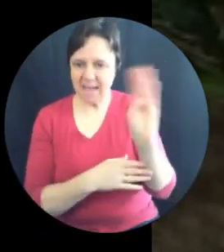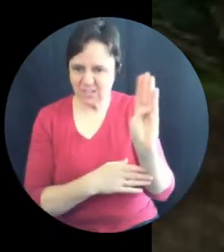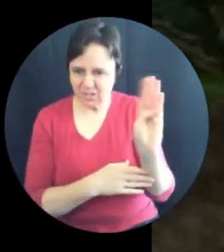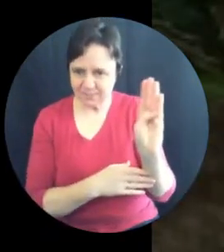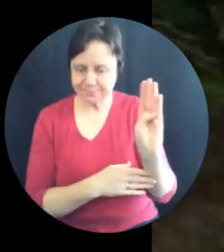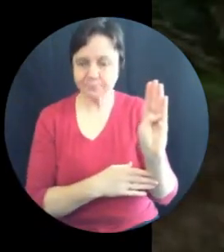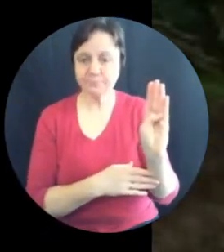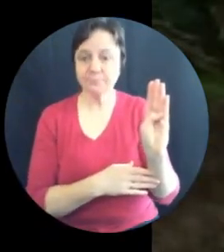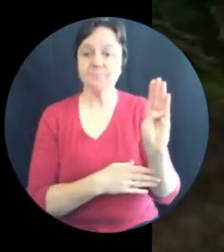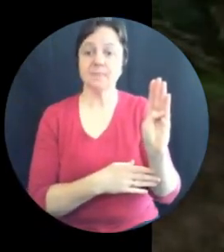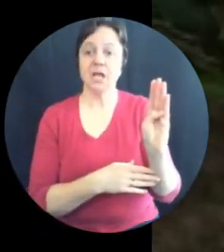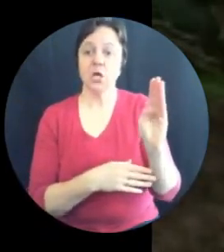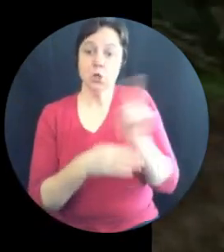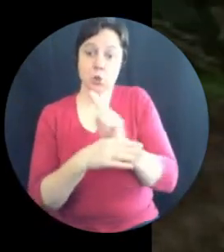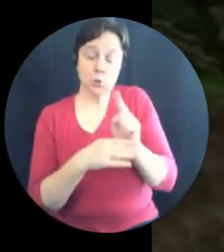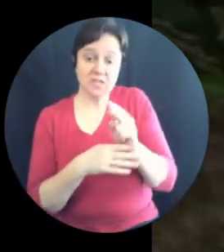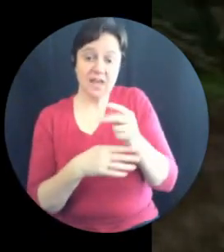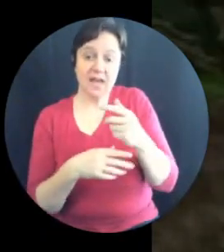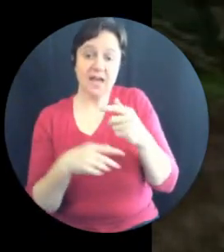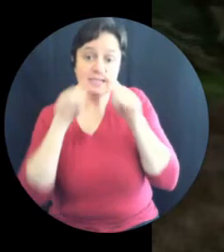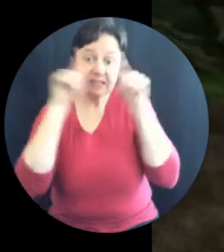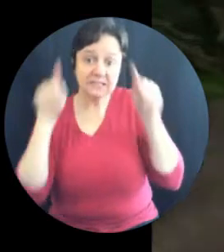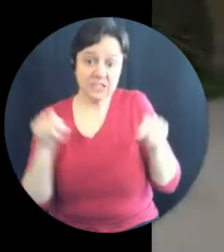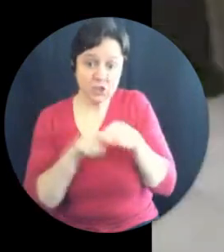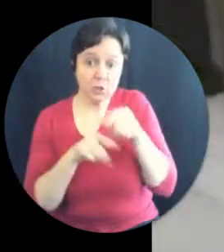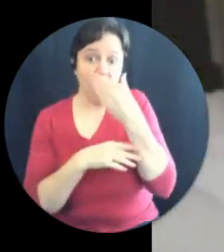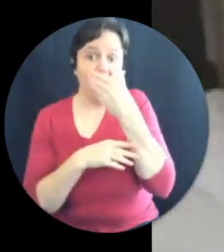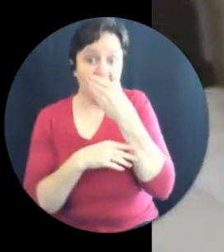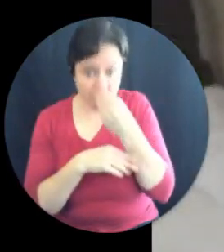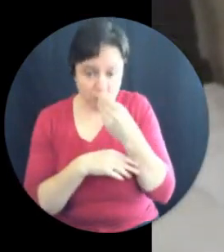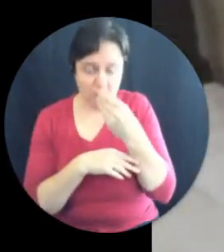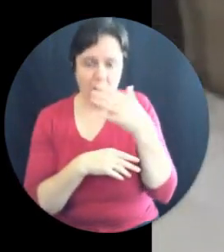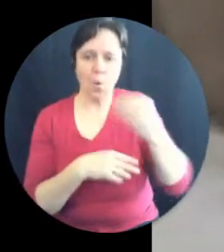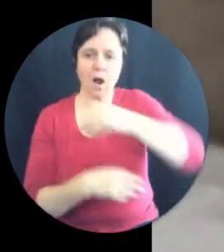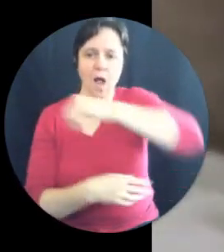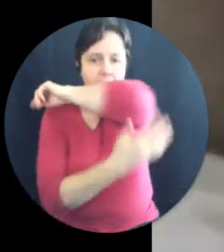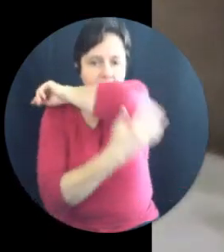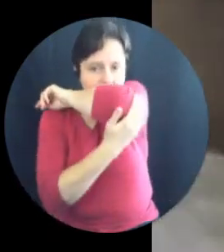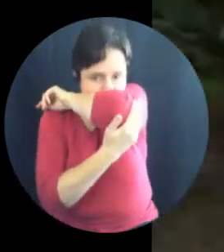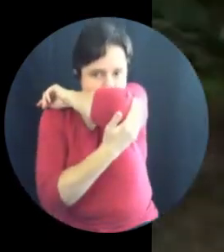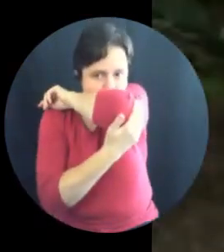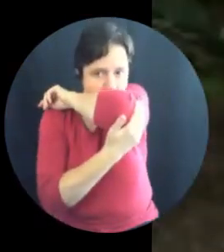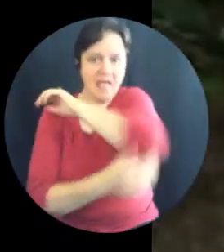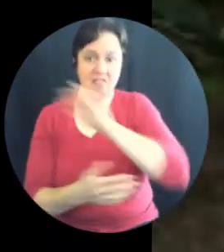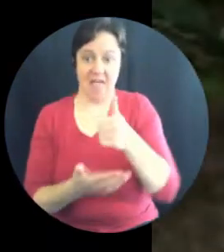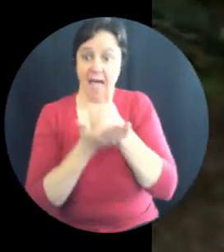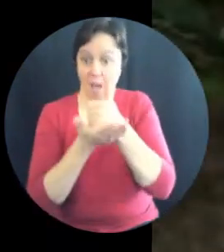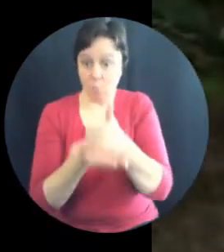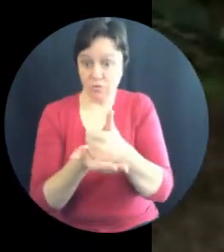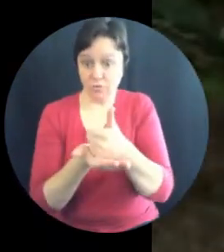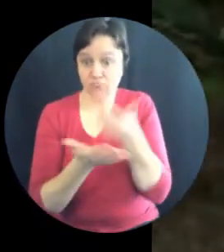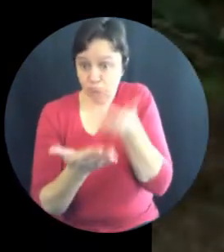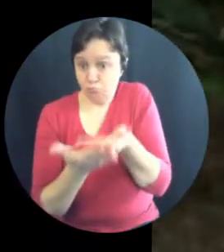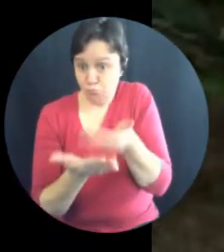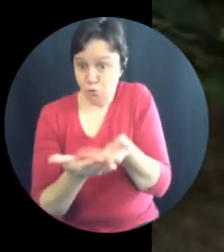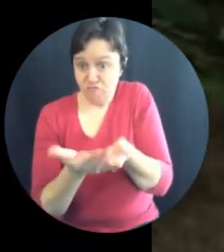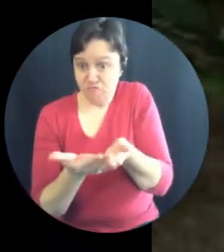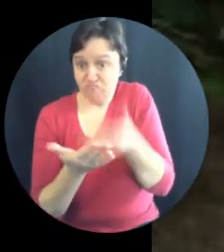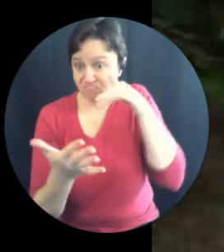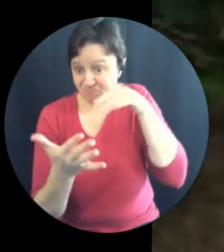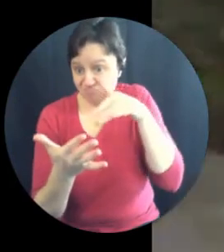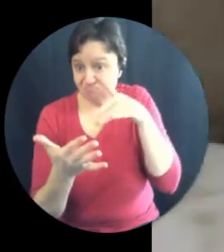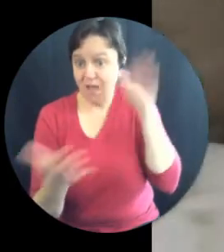if actually putting your mouth into the crook of your elbow helps that. And there was a study that actually proved that it did cut down